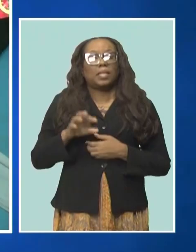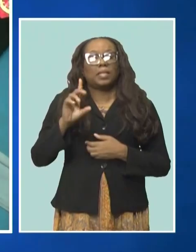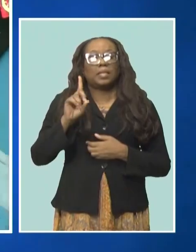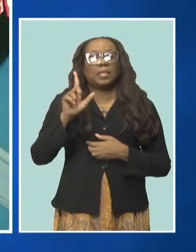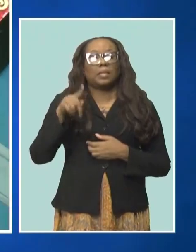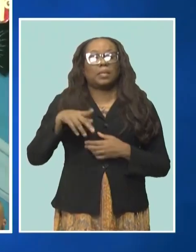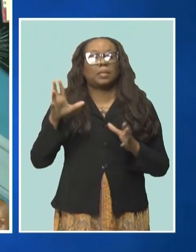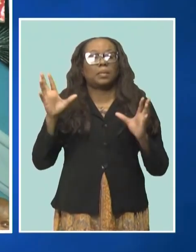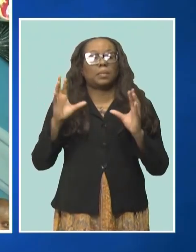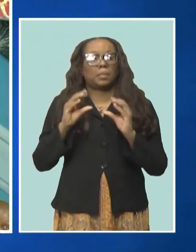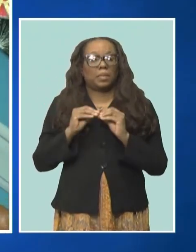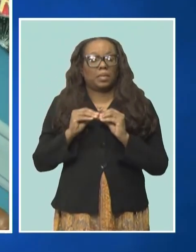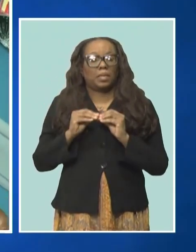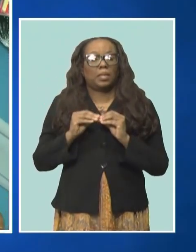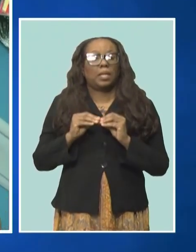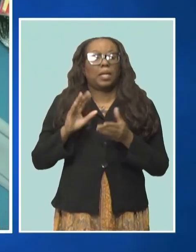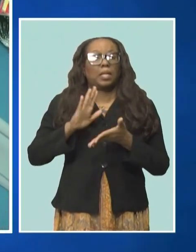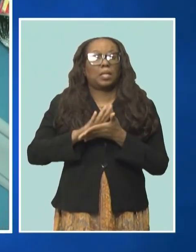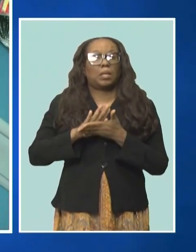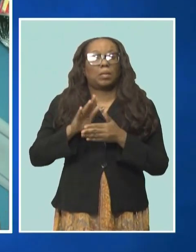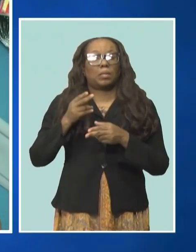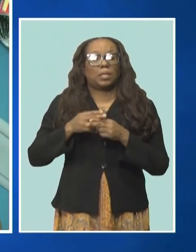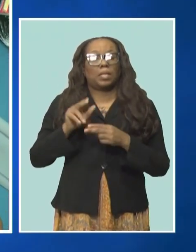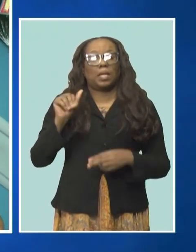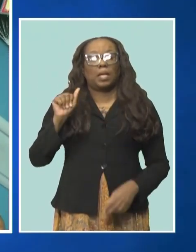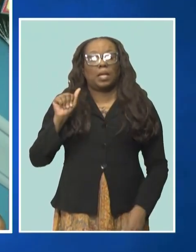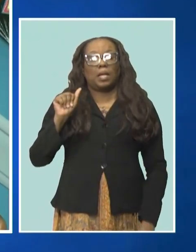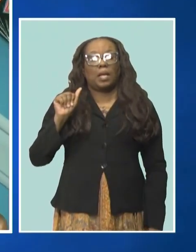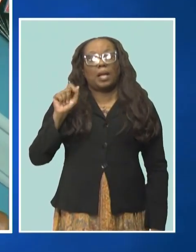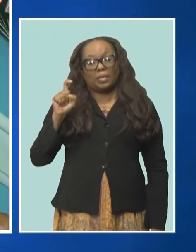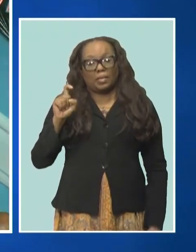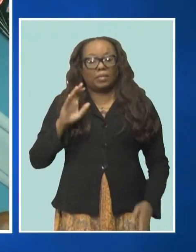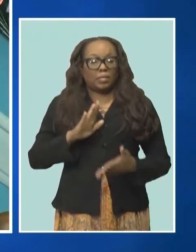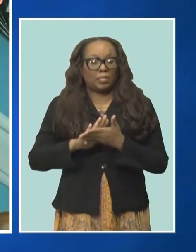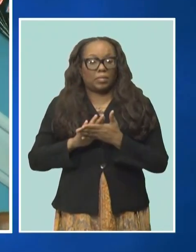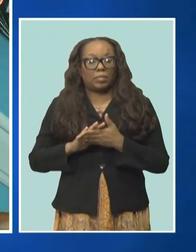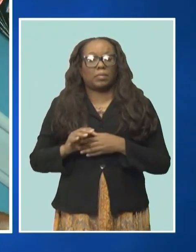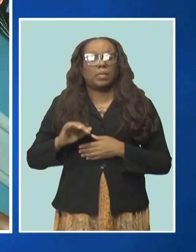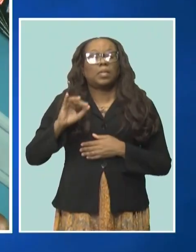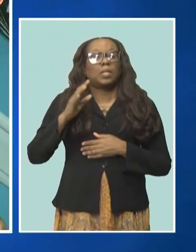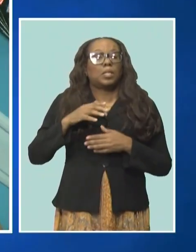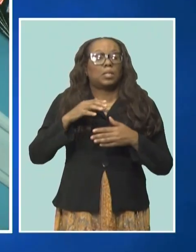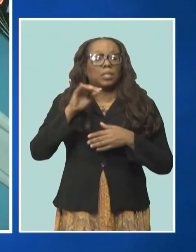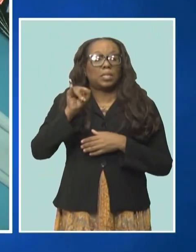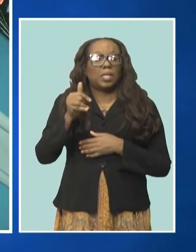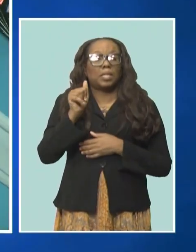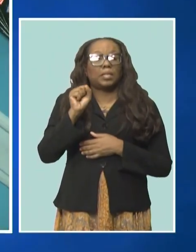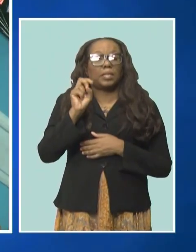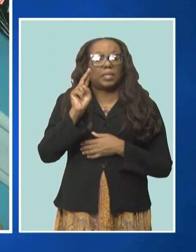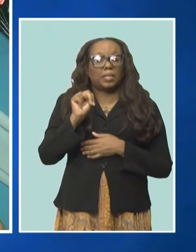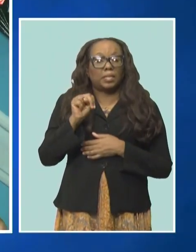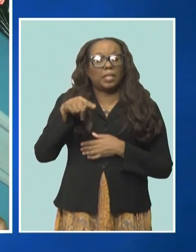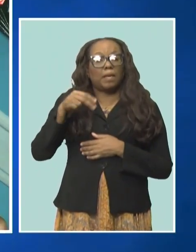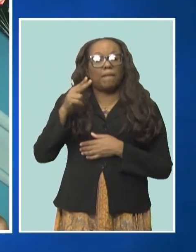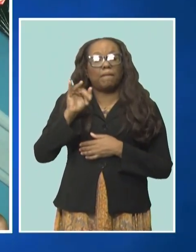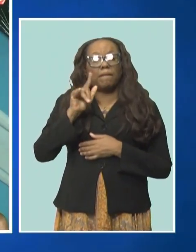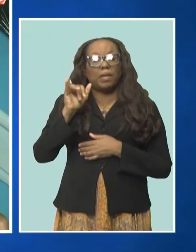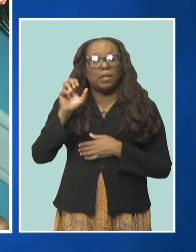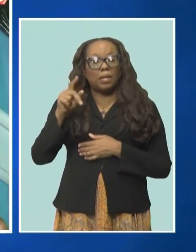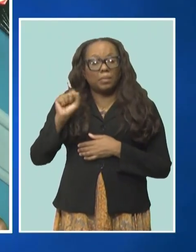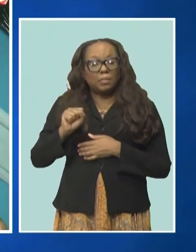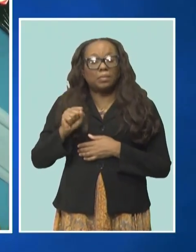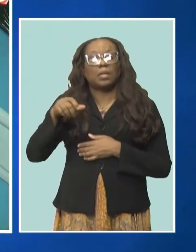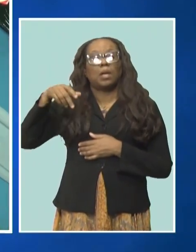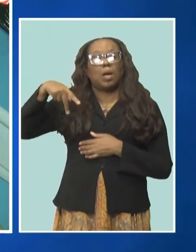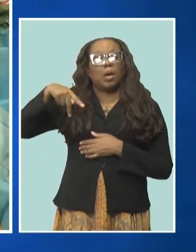at Alexandra School in St. Peter. Jason Phillips will contest the St. Peter seat. Paul Gibson will carry the banner in St.